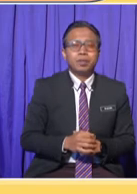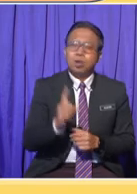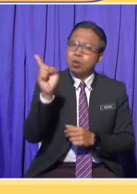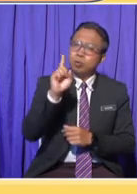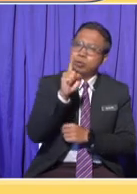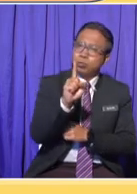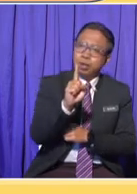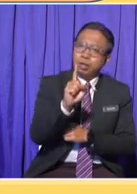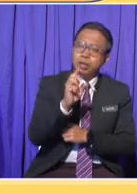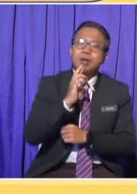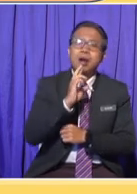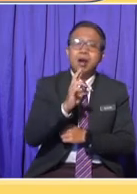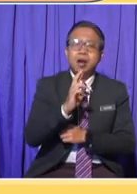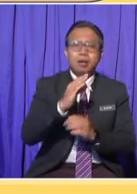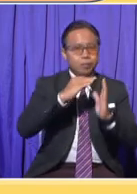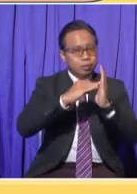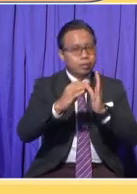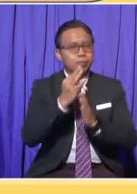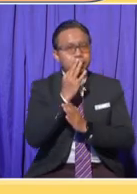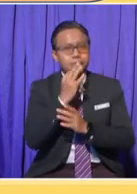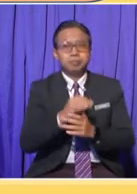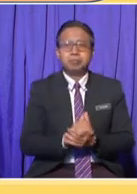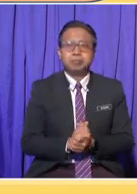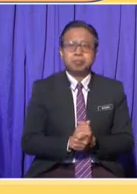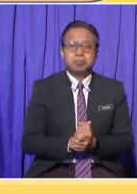Which one are improper fractions?